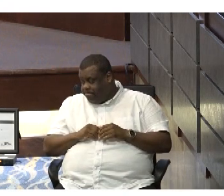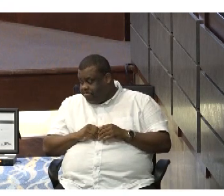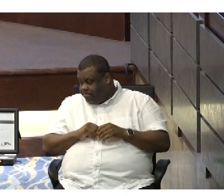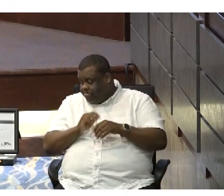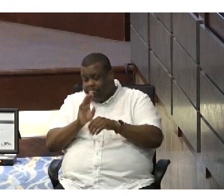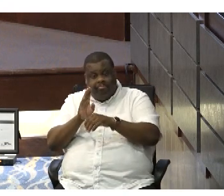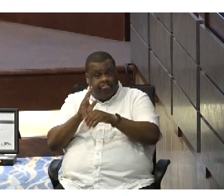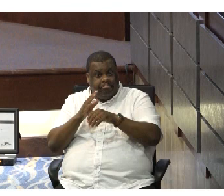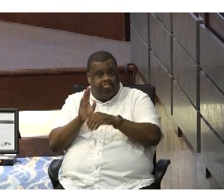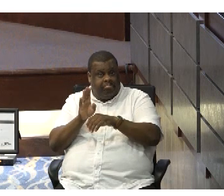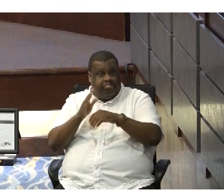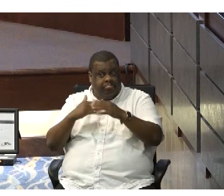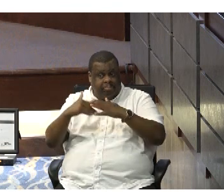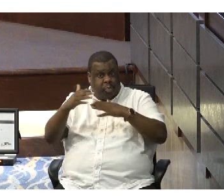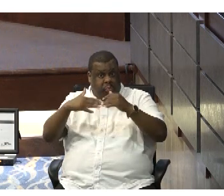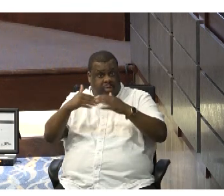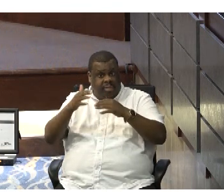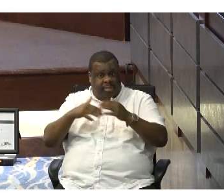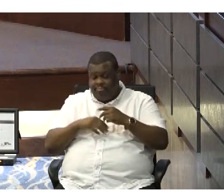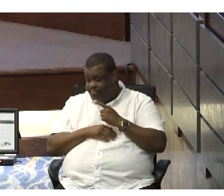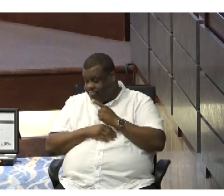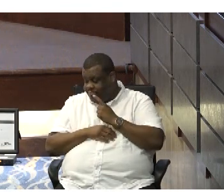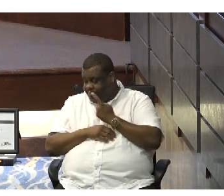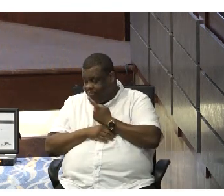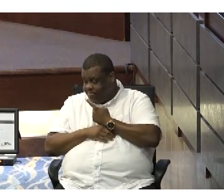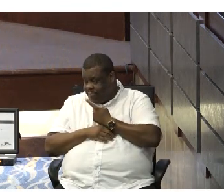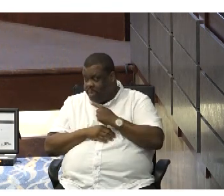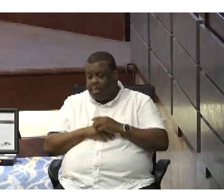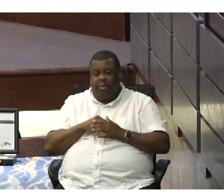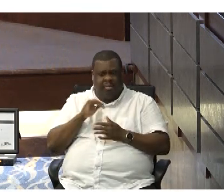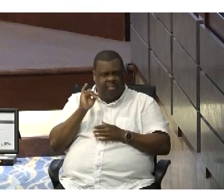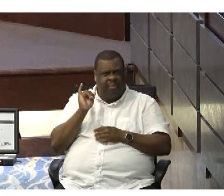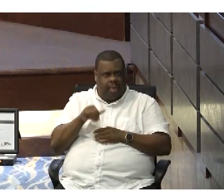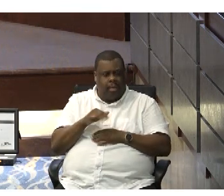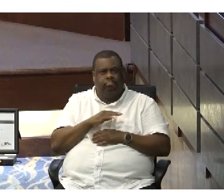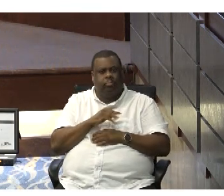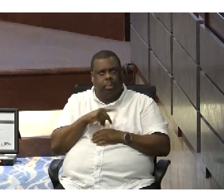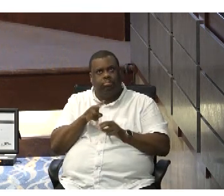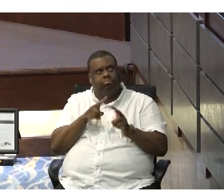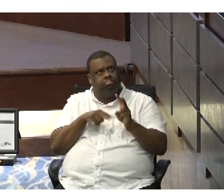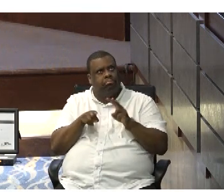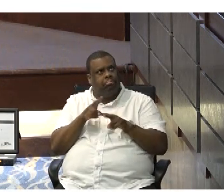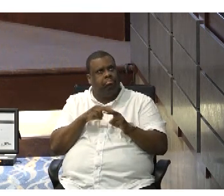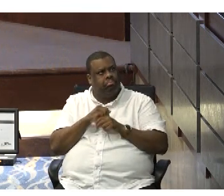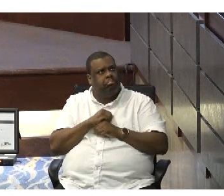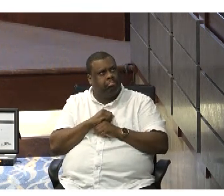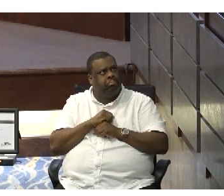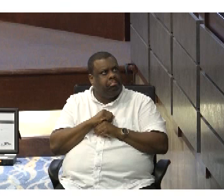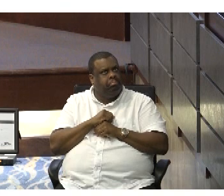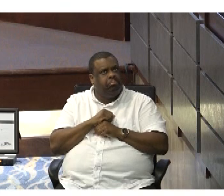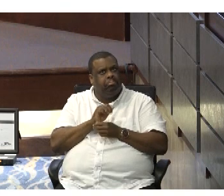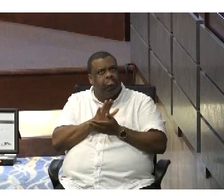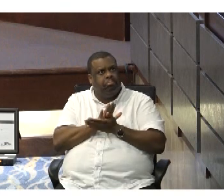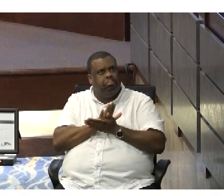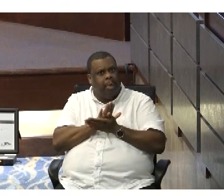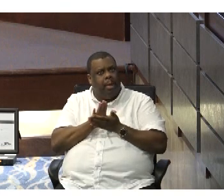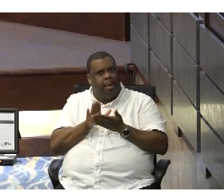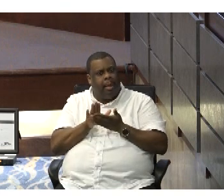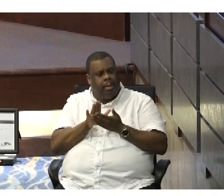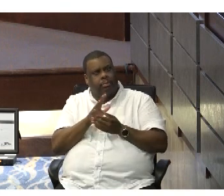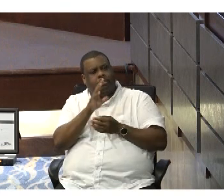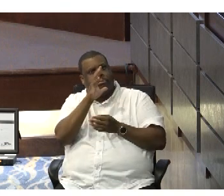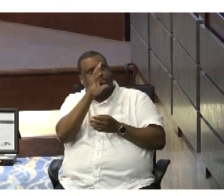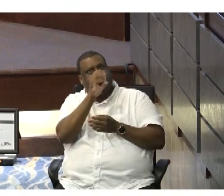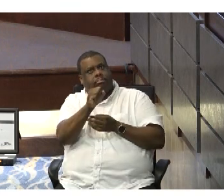moment that we saw the submission from OMA, it really rose to the top and stood out as